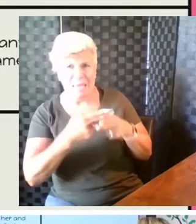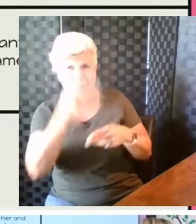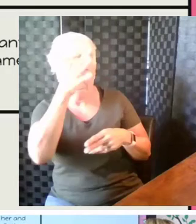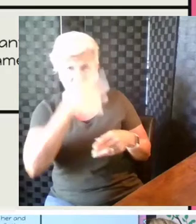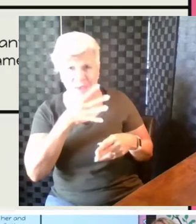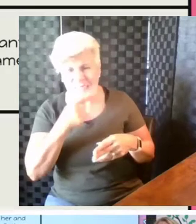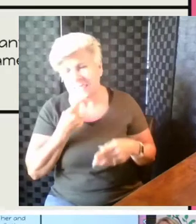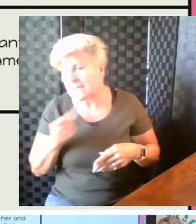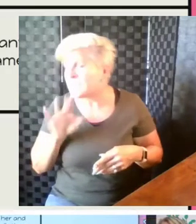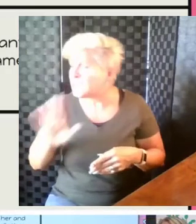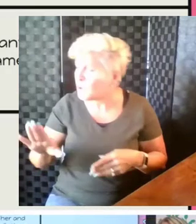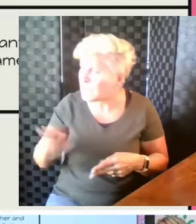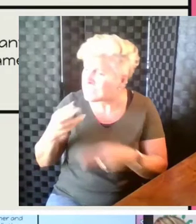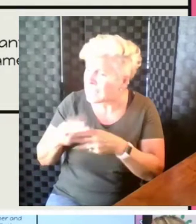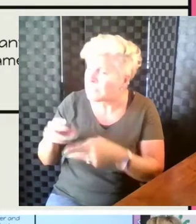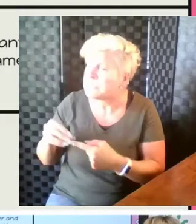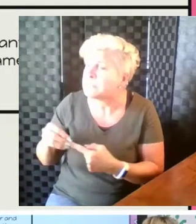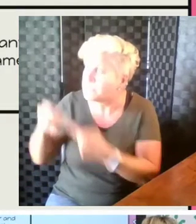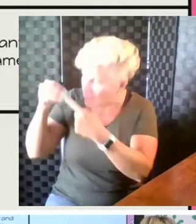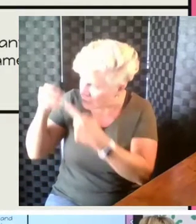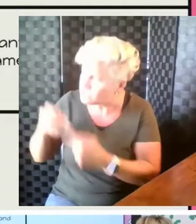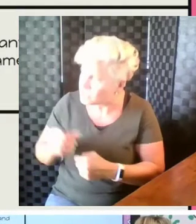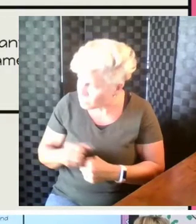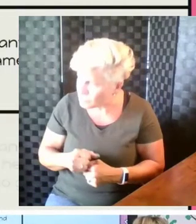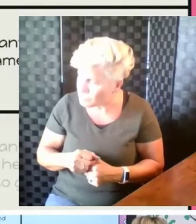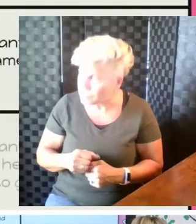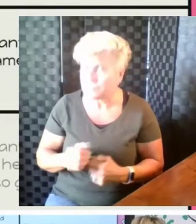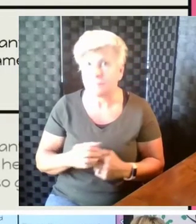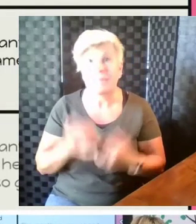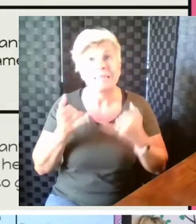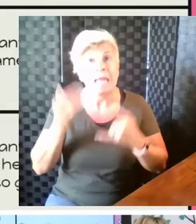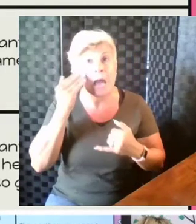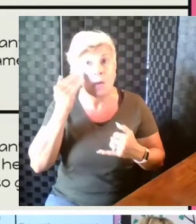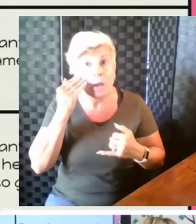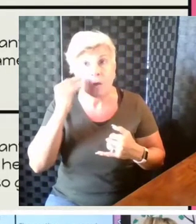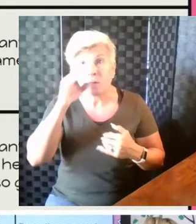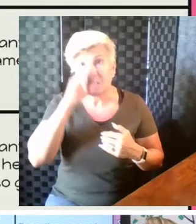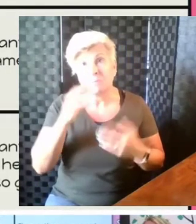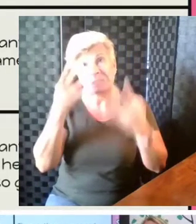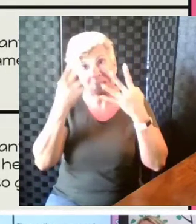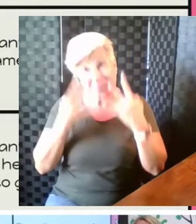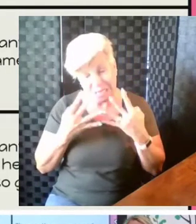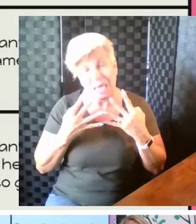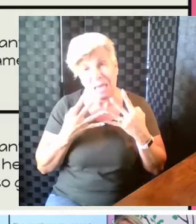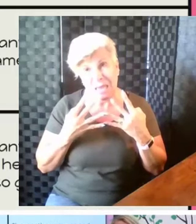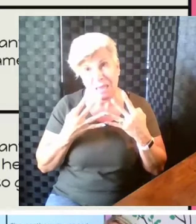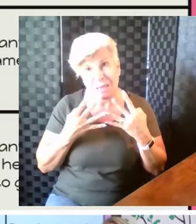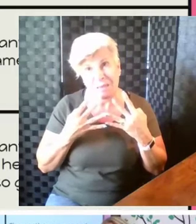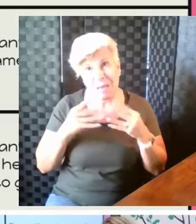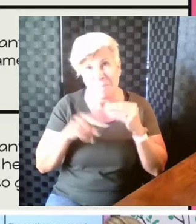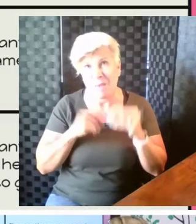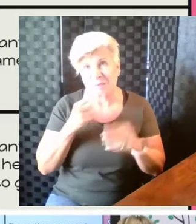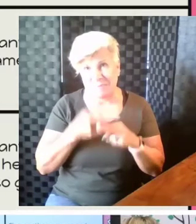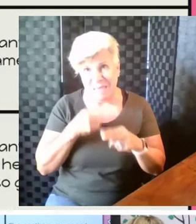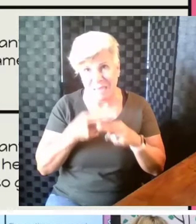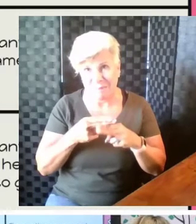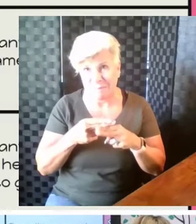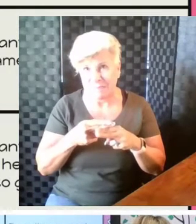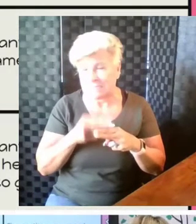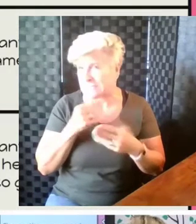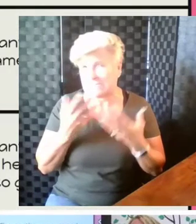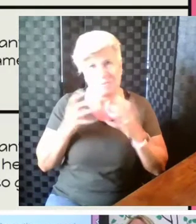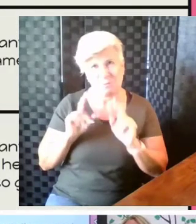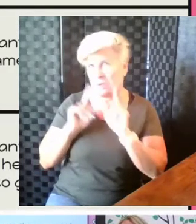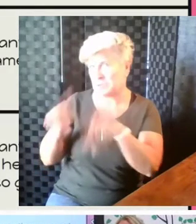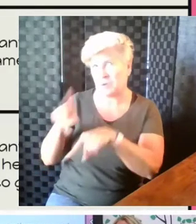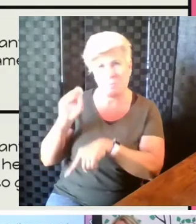her parents tell her that her name is special. So now I know that chrysanthemum was sad about her name